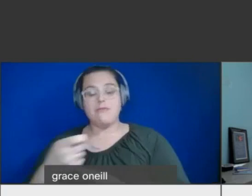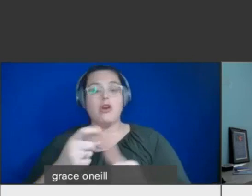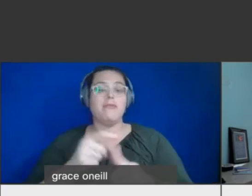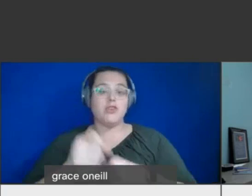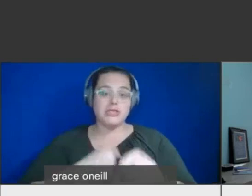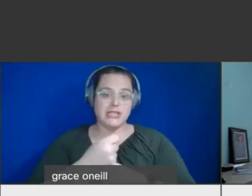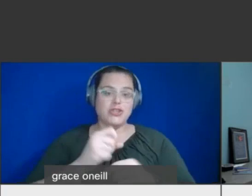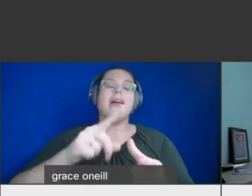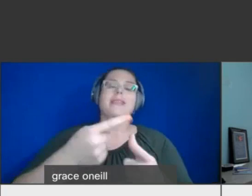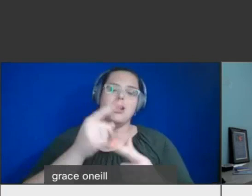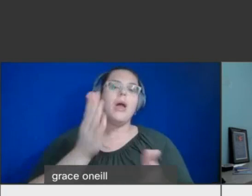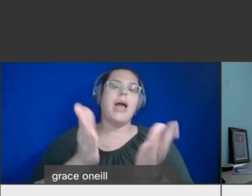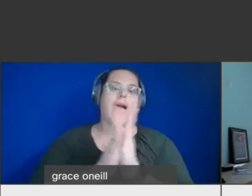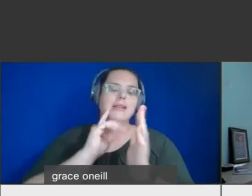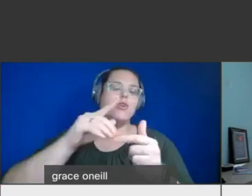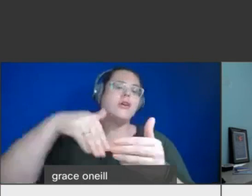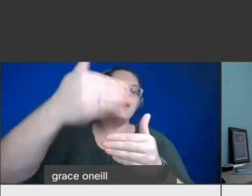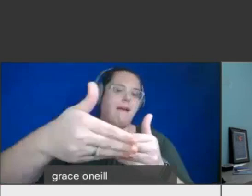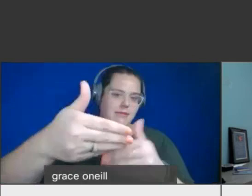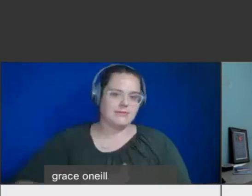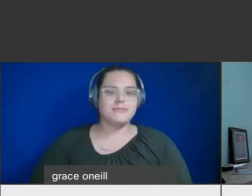for the next round.